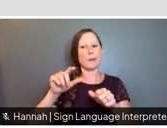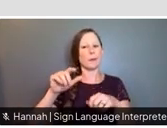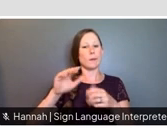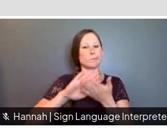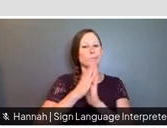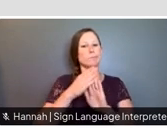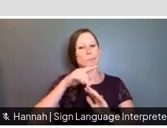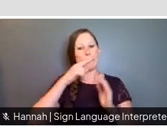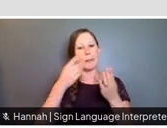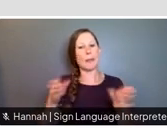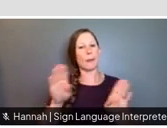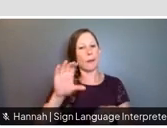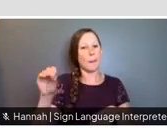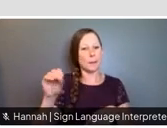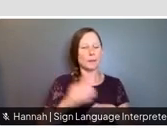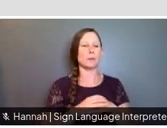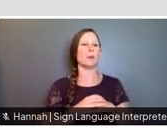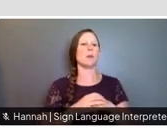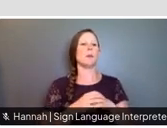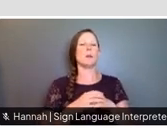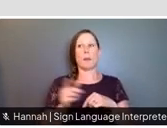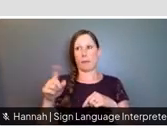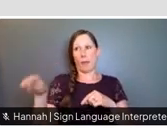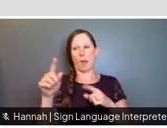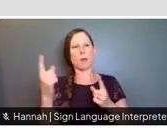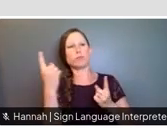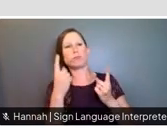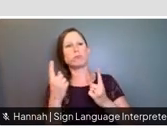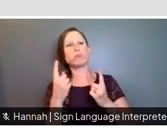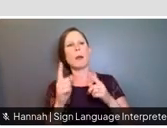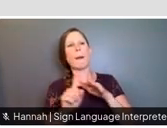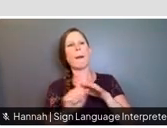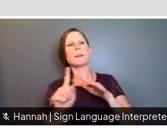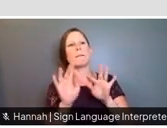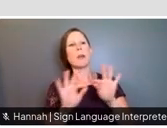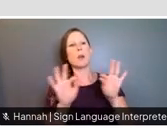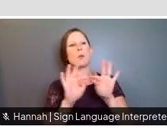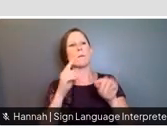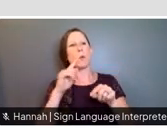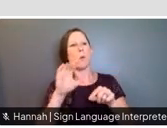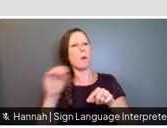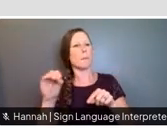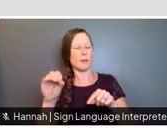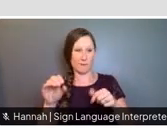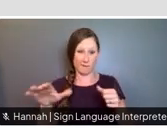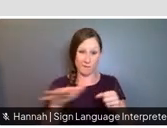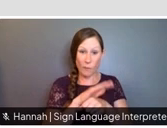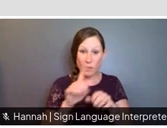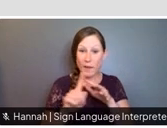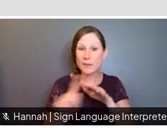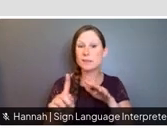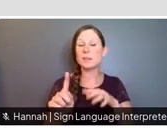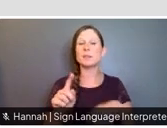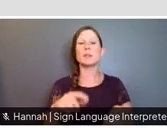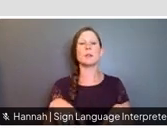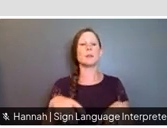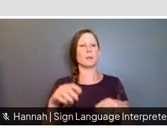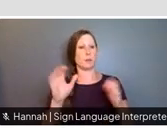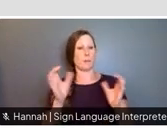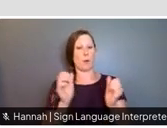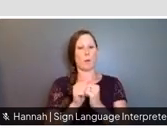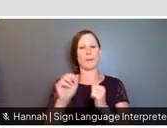how they think about the exit value for the company, whether that's kind of a full exit in comparison to an